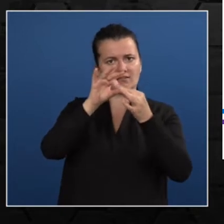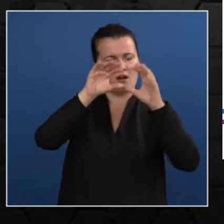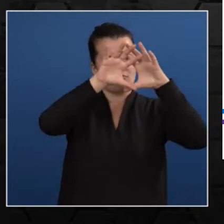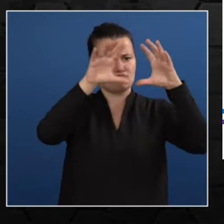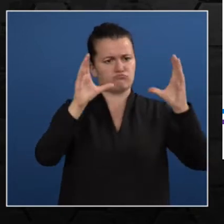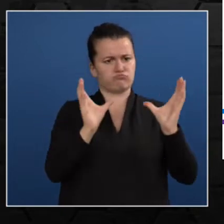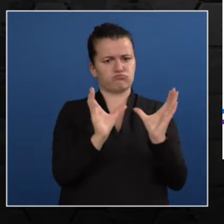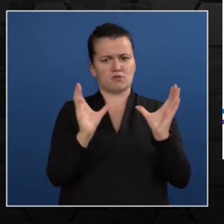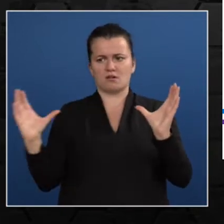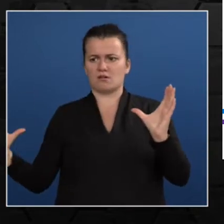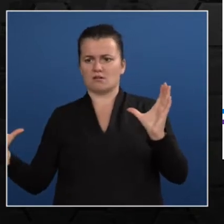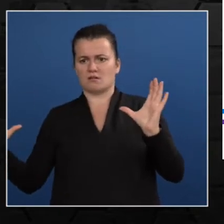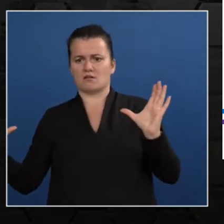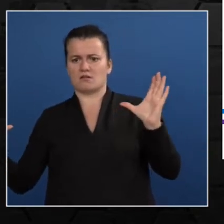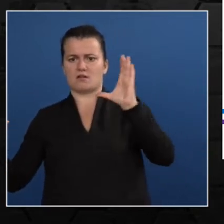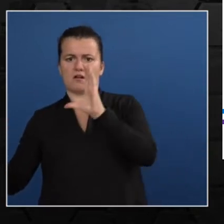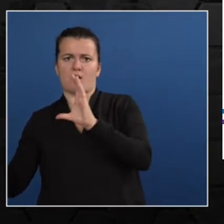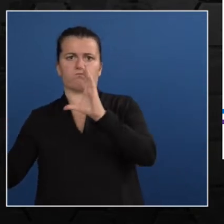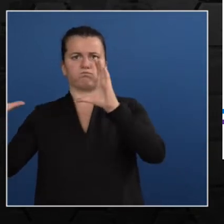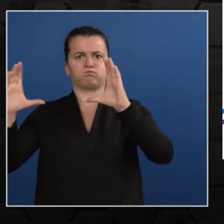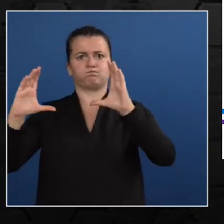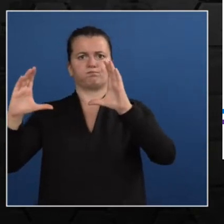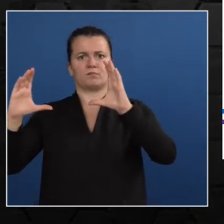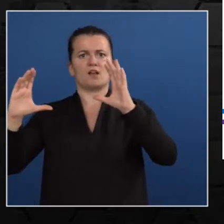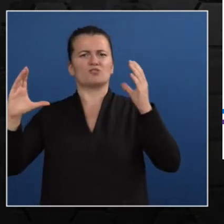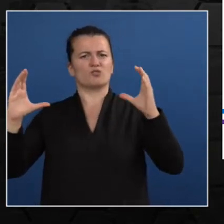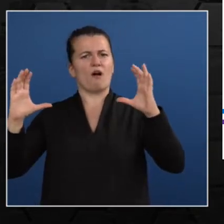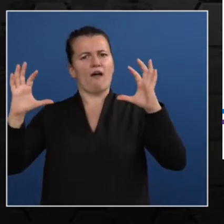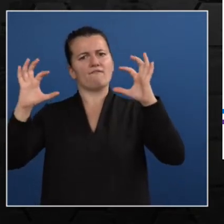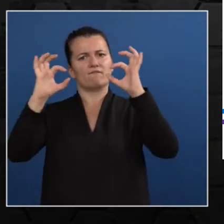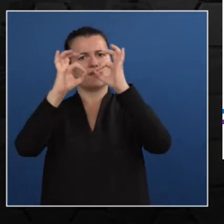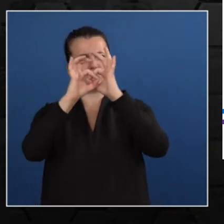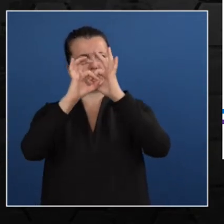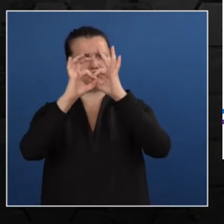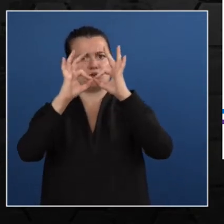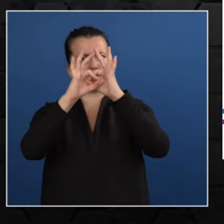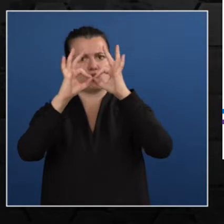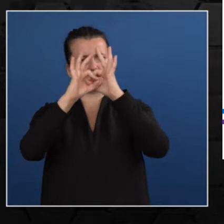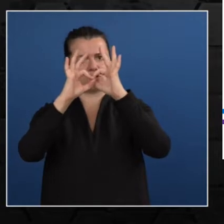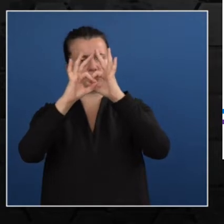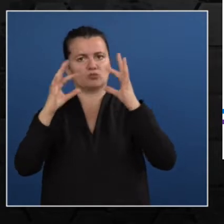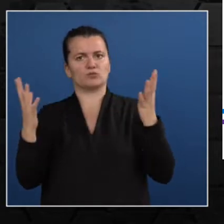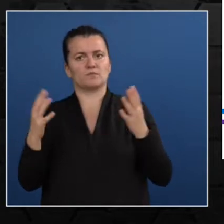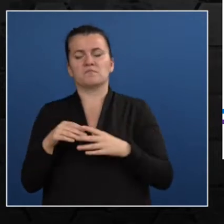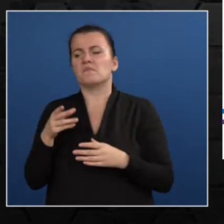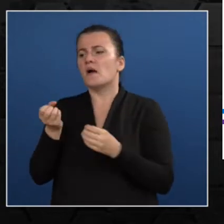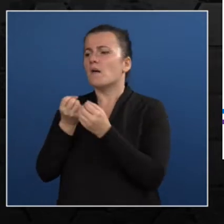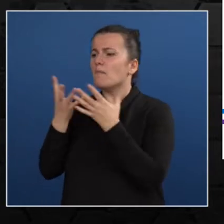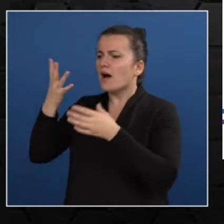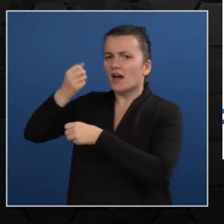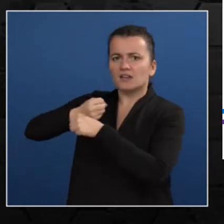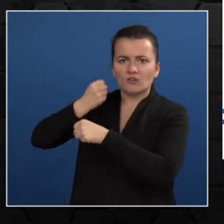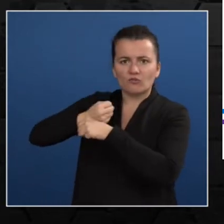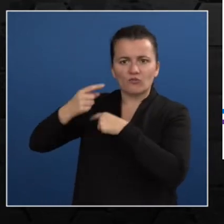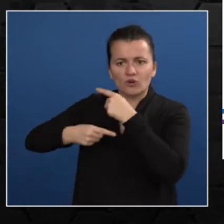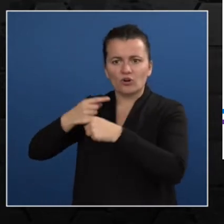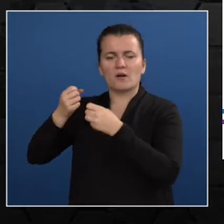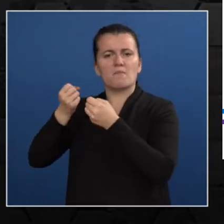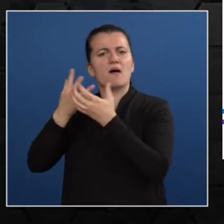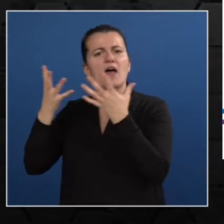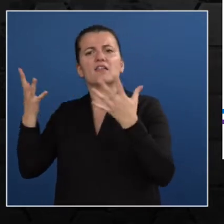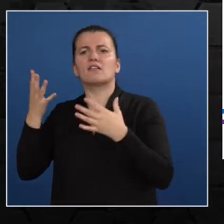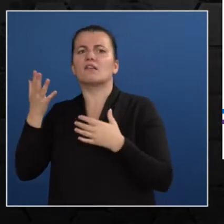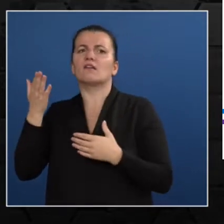1 to 2 hours on LinkedIn on people getting jobs in data science, like in and getting a three-figure,